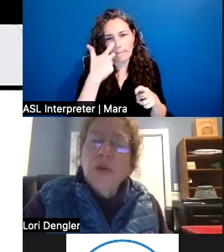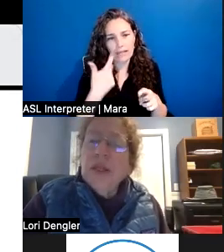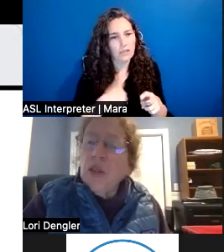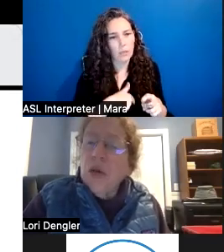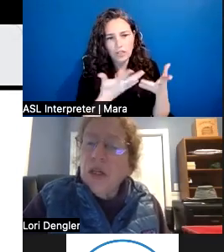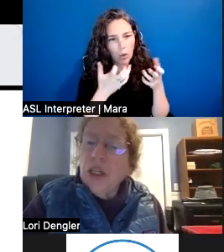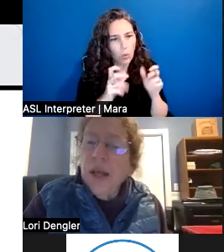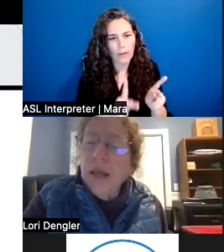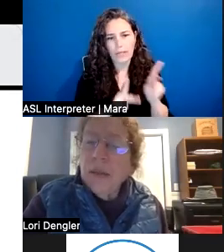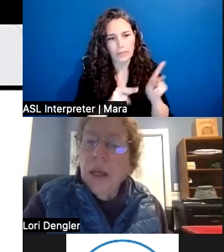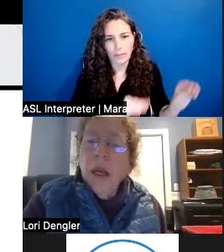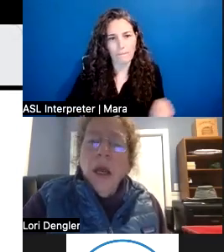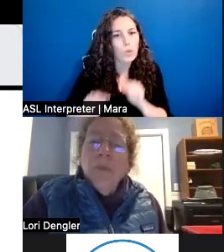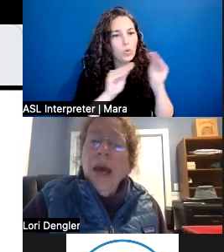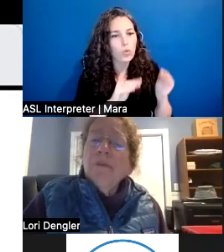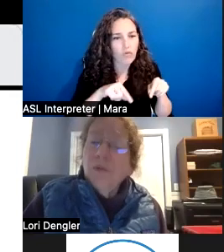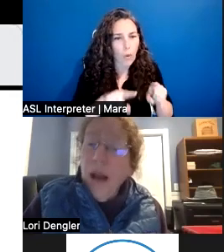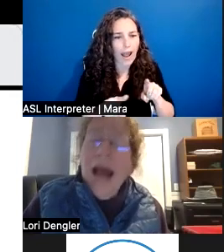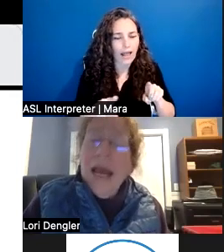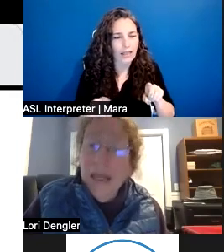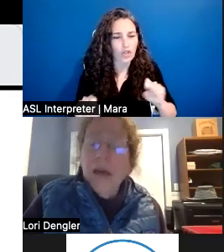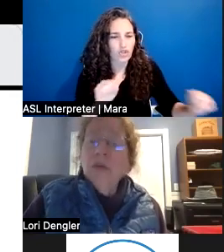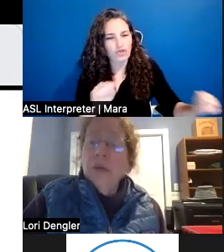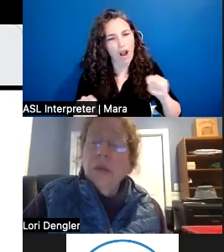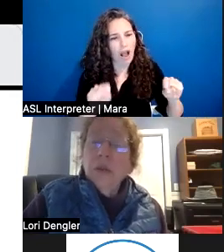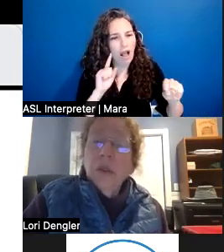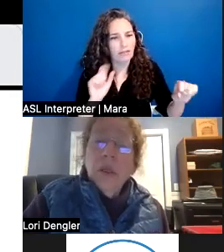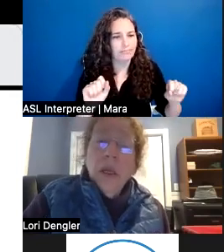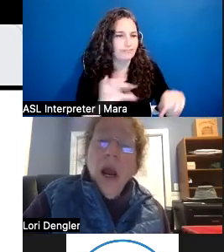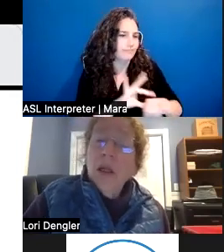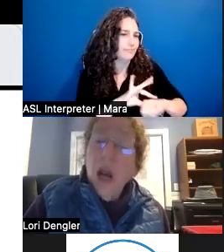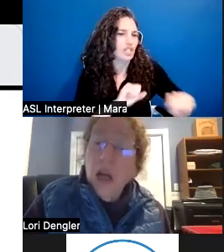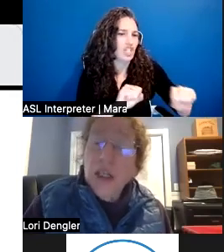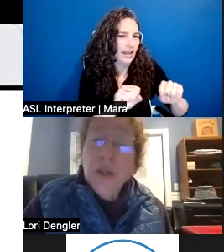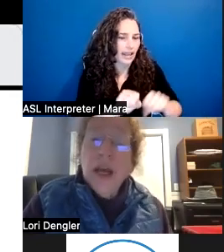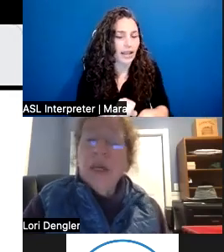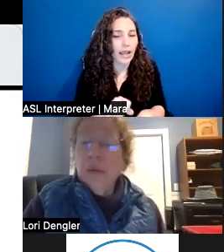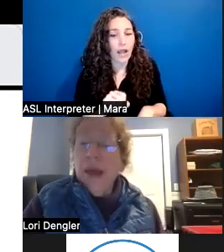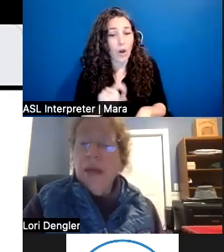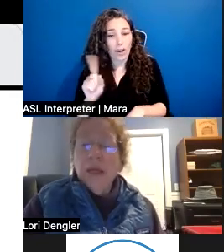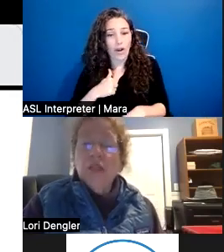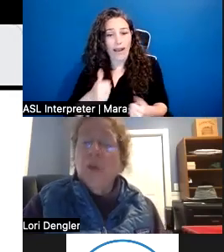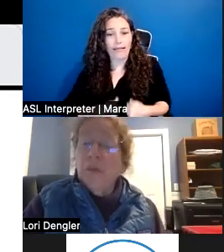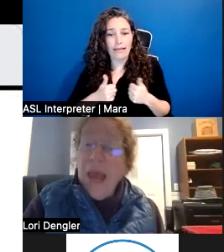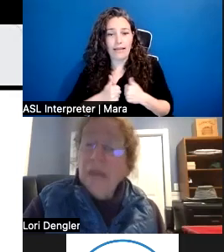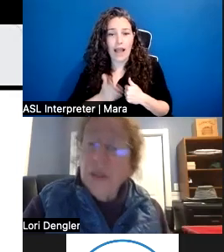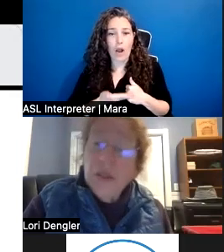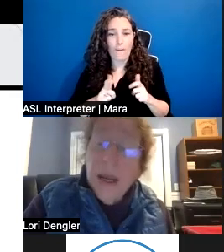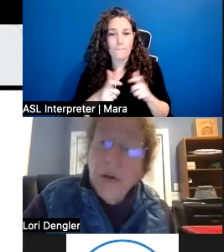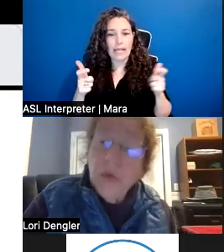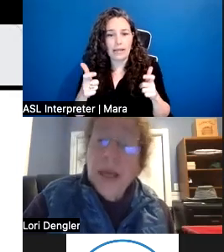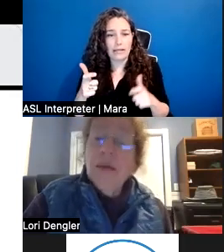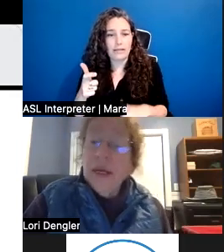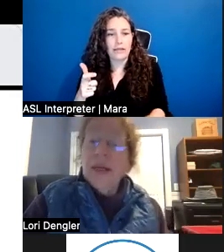move during the strongest shaking. But where I live, our largest tsunami threat is from a magnitude